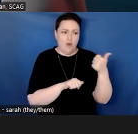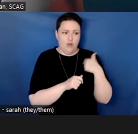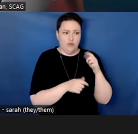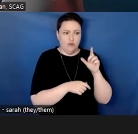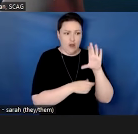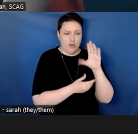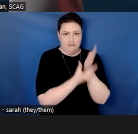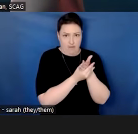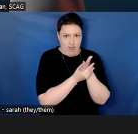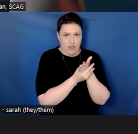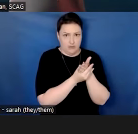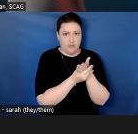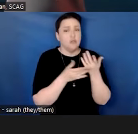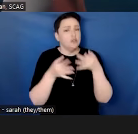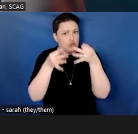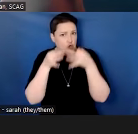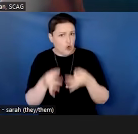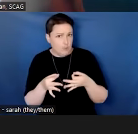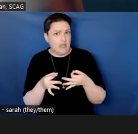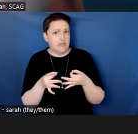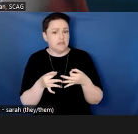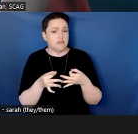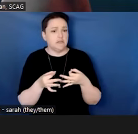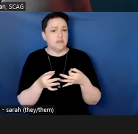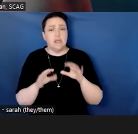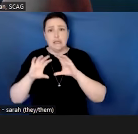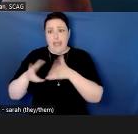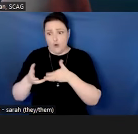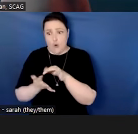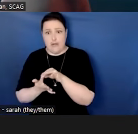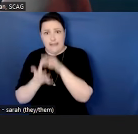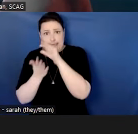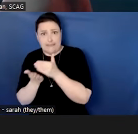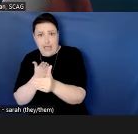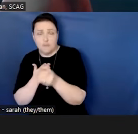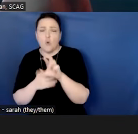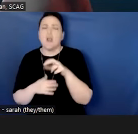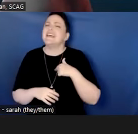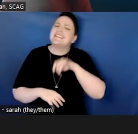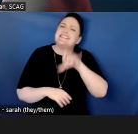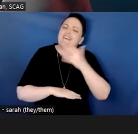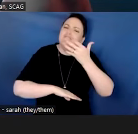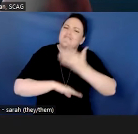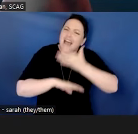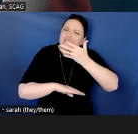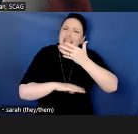it's a categorically exempt or it's something else. Is that 5 calendar days or 5 working